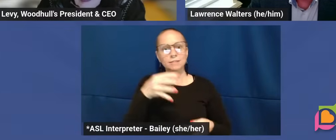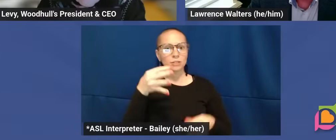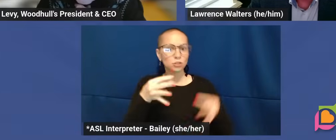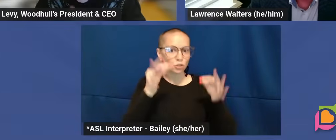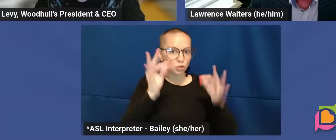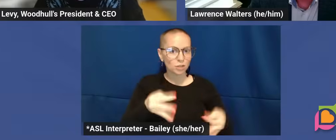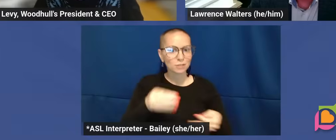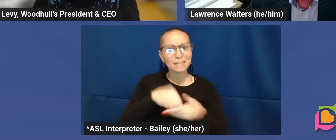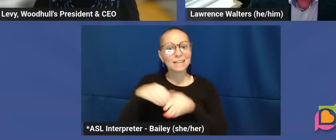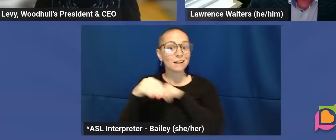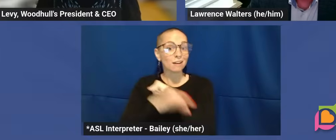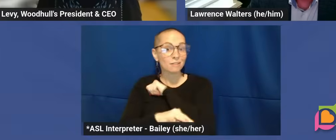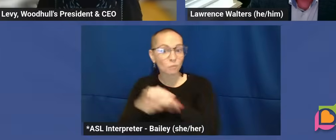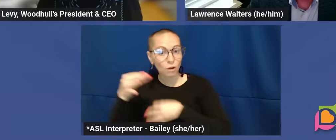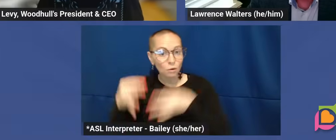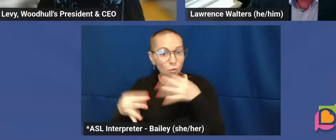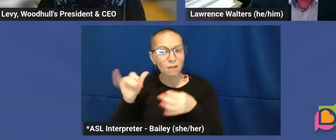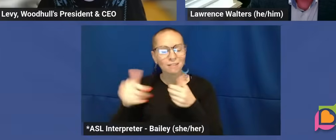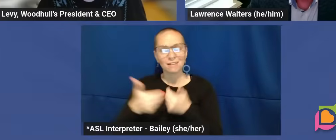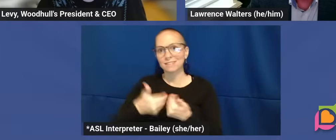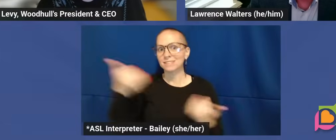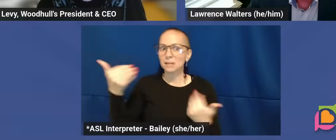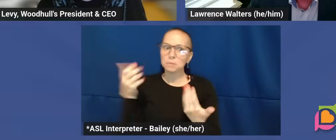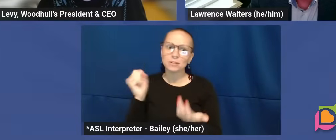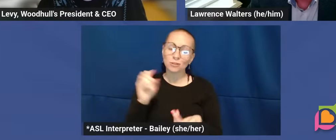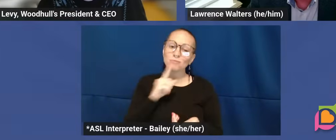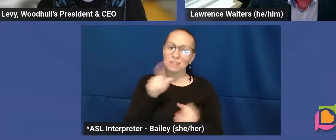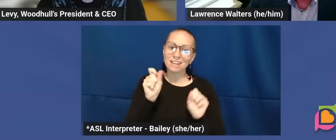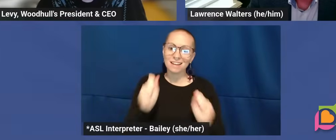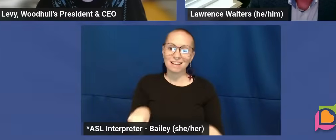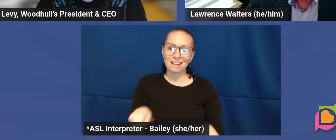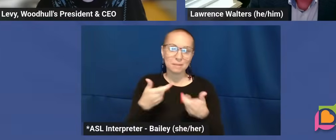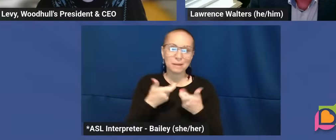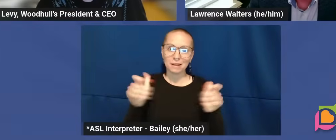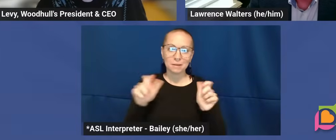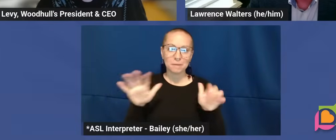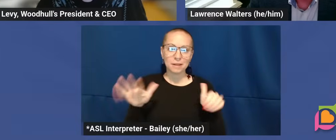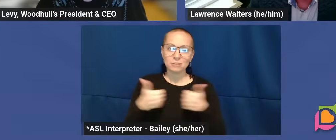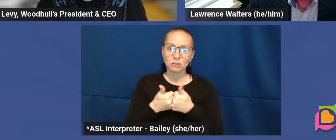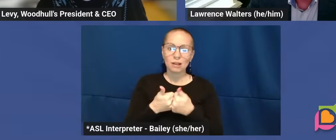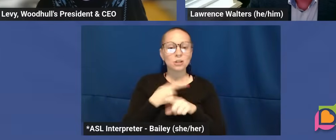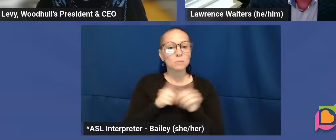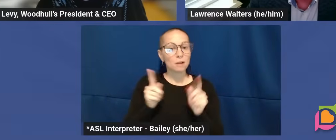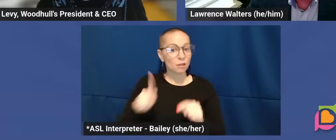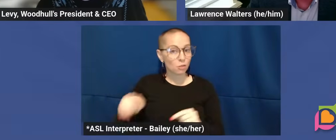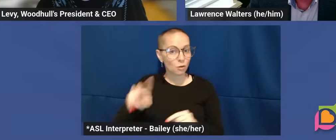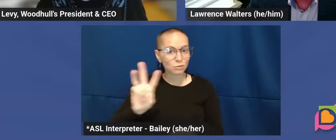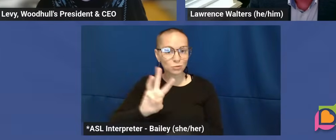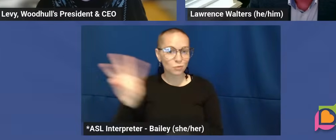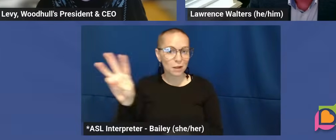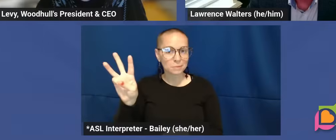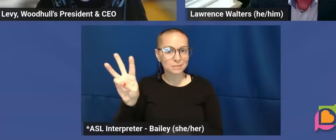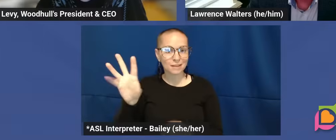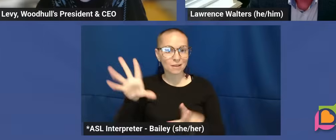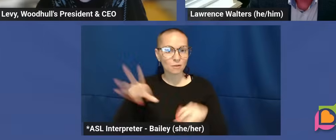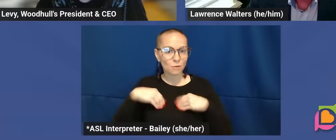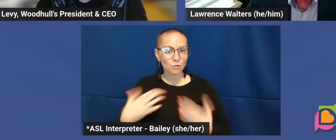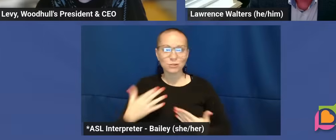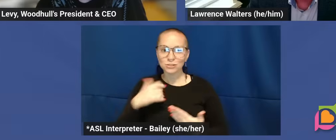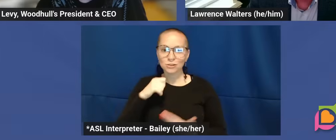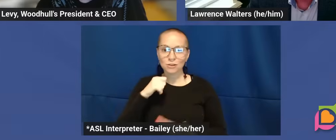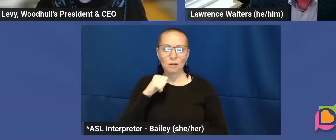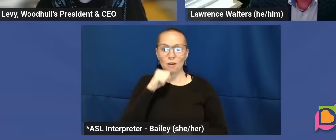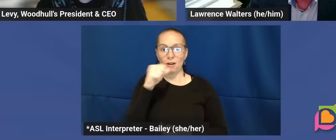is a whole separate proceeding. So, it can be a heavy lift, but those website operators are not out of the woods